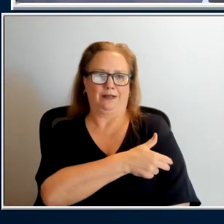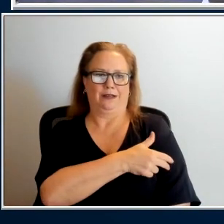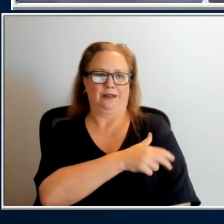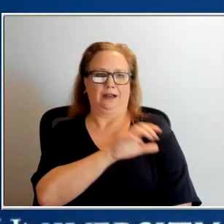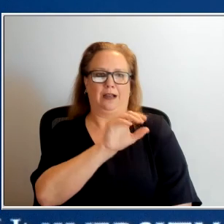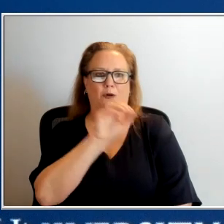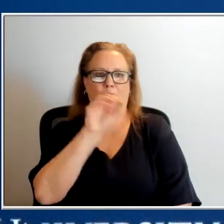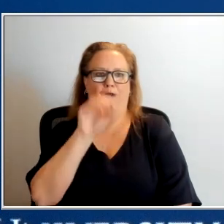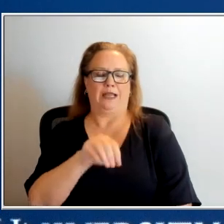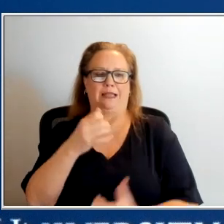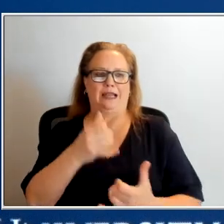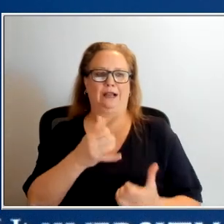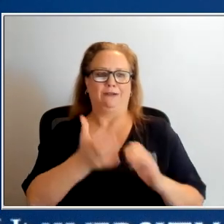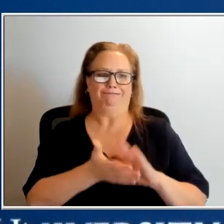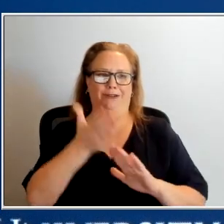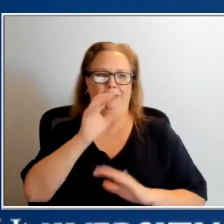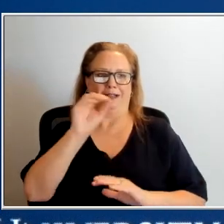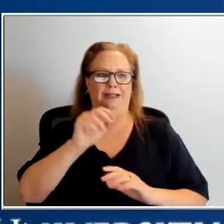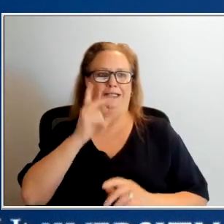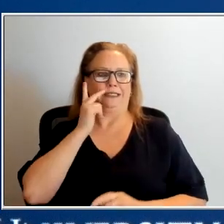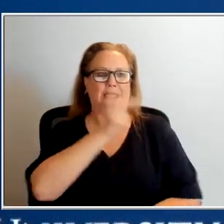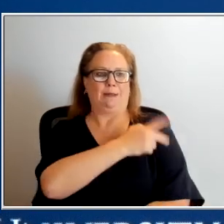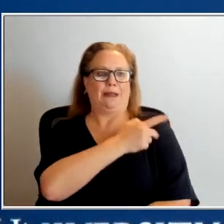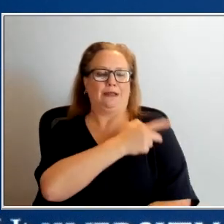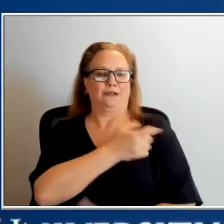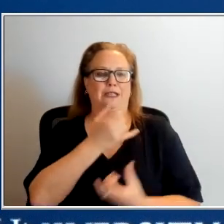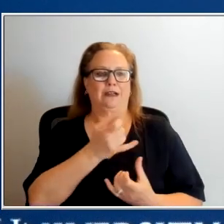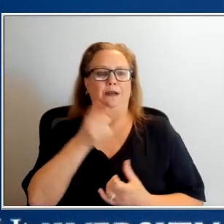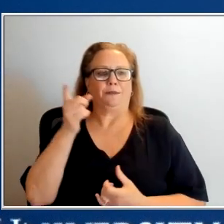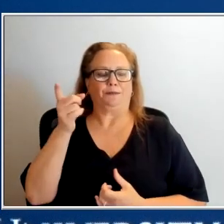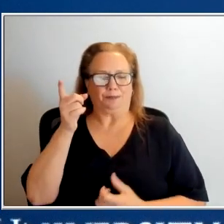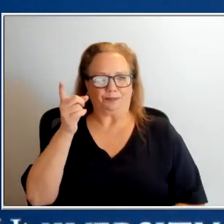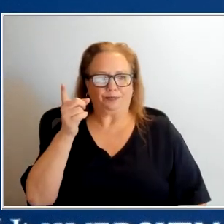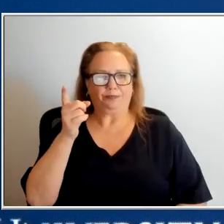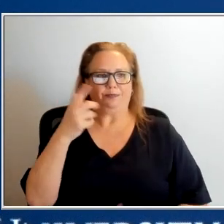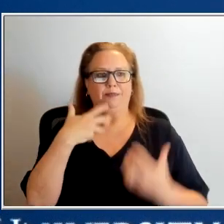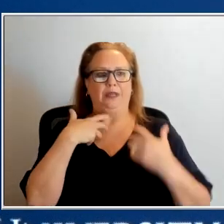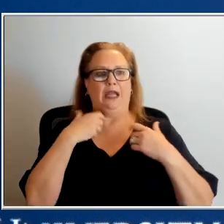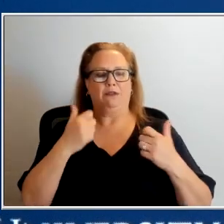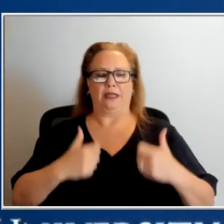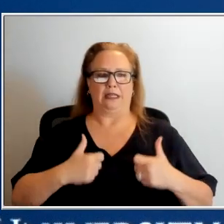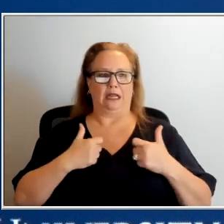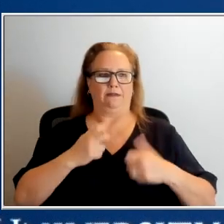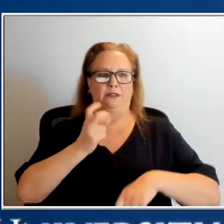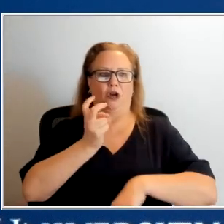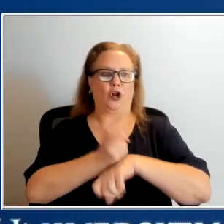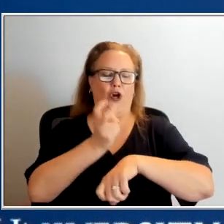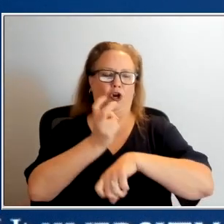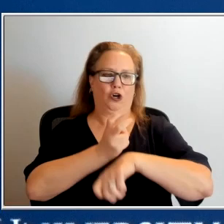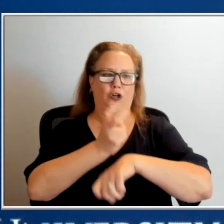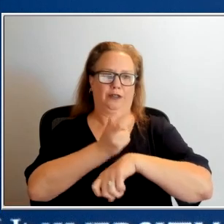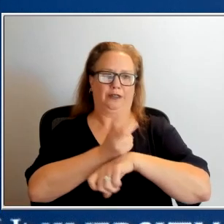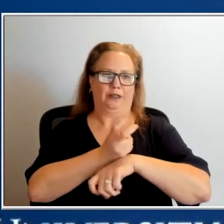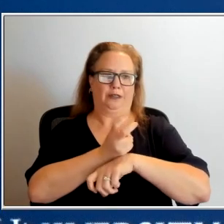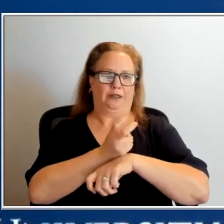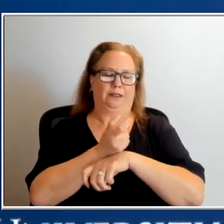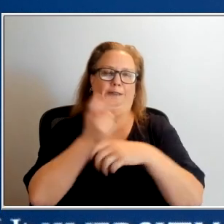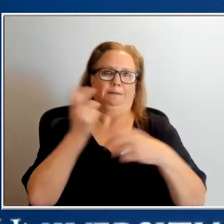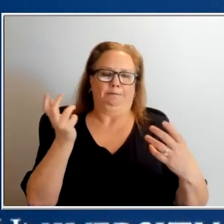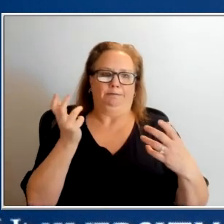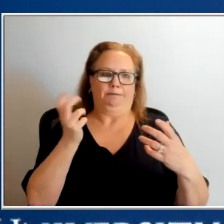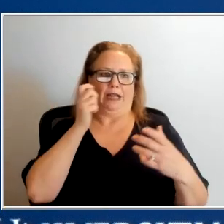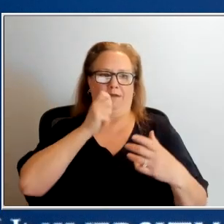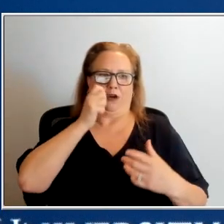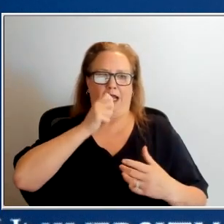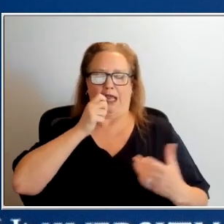now after this to see patients there. But yeah, I mean, I think healthy lifestyle is so hard to come by in today's day and age